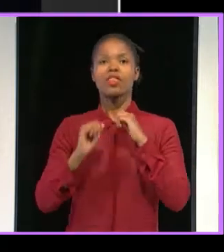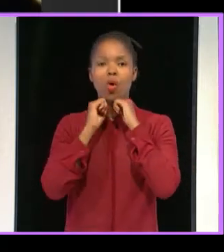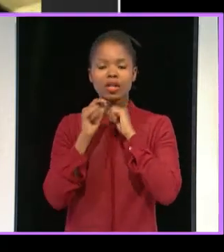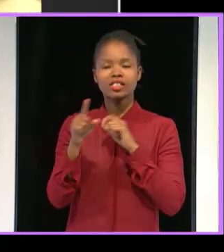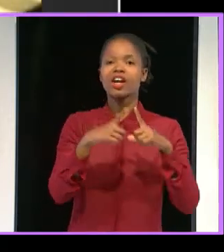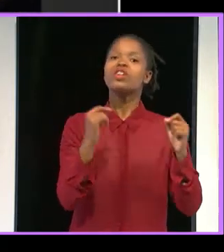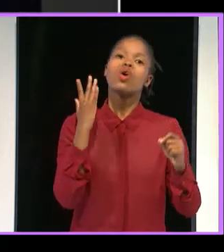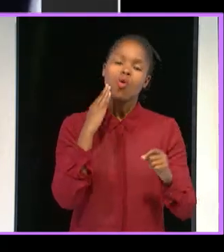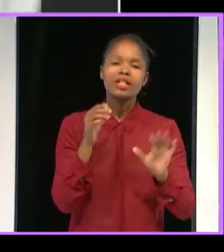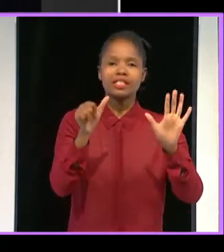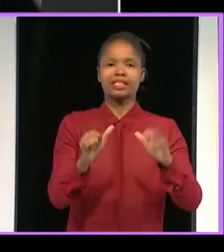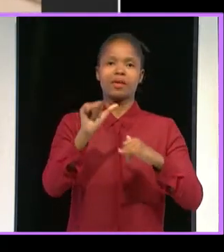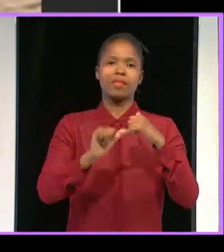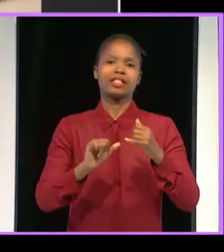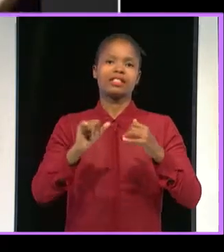6th of September.